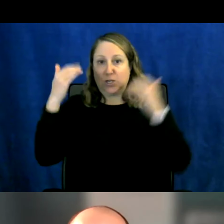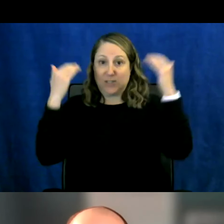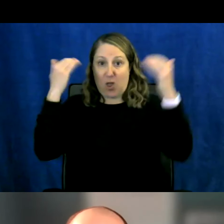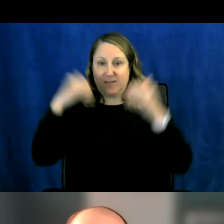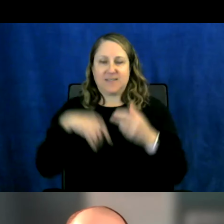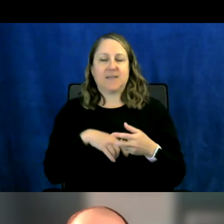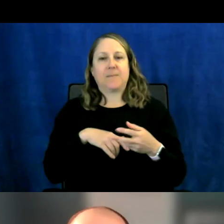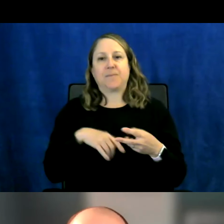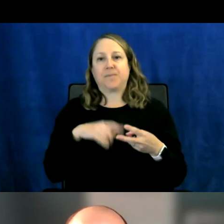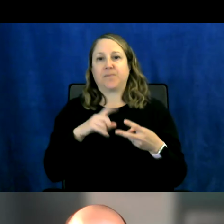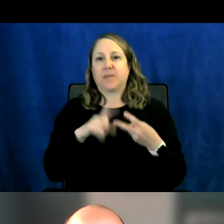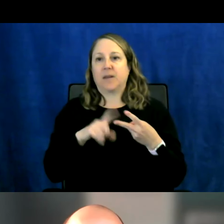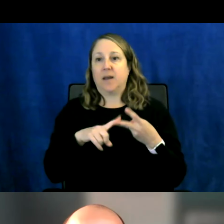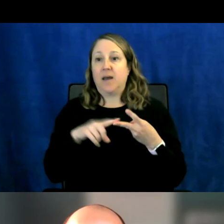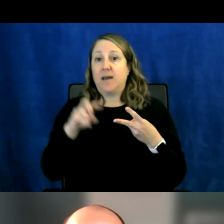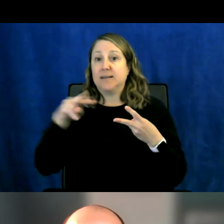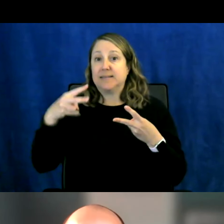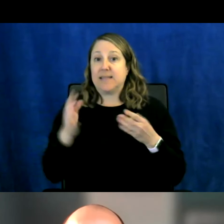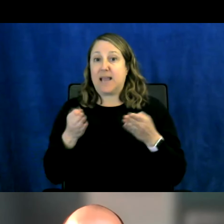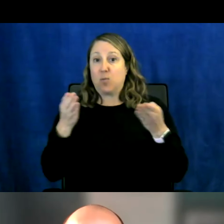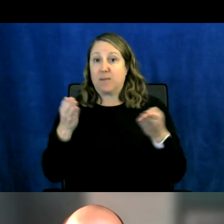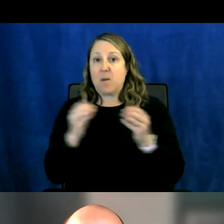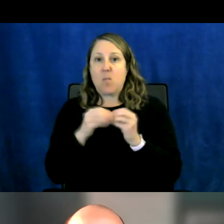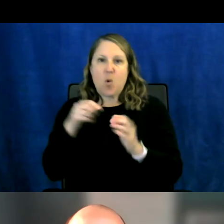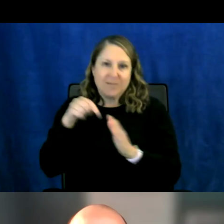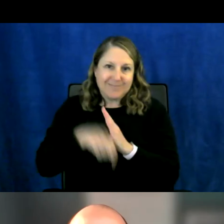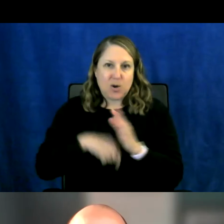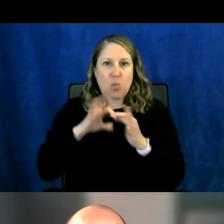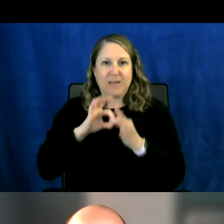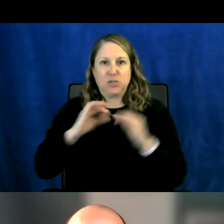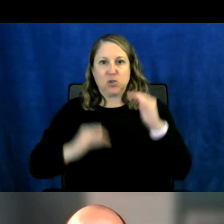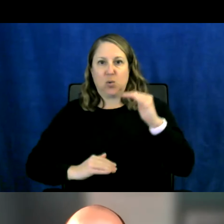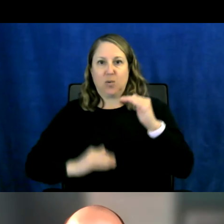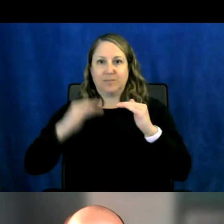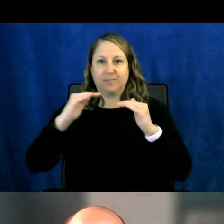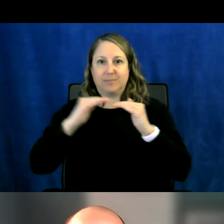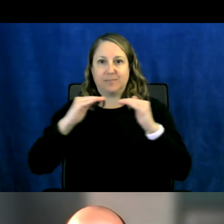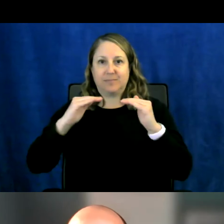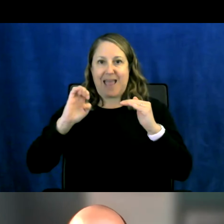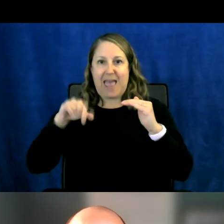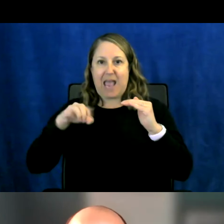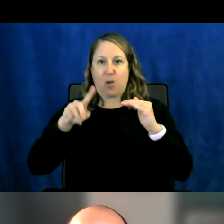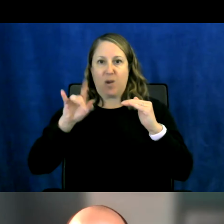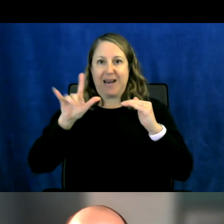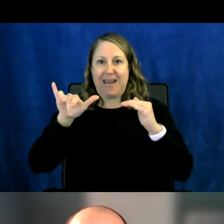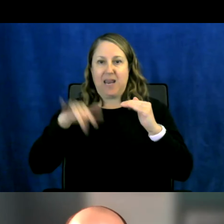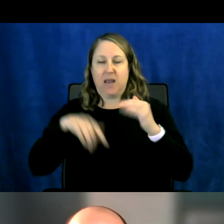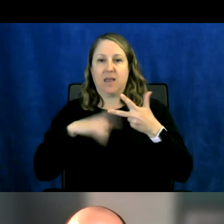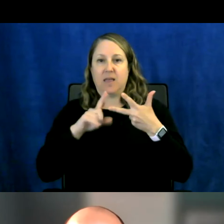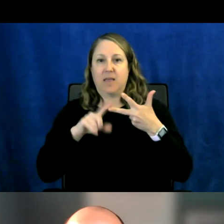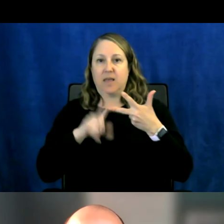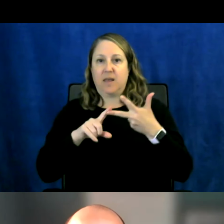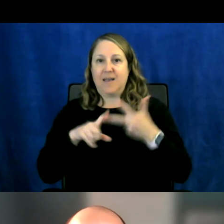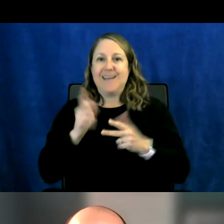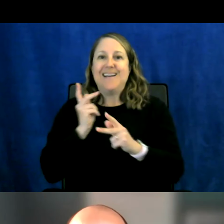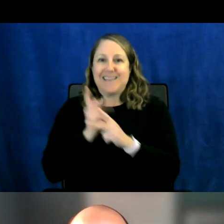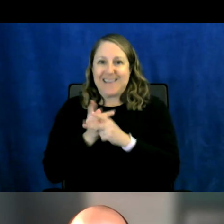was to go deeper on equity. And then the third recommendation was to keep the governor really involved, to really use the governor